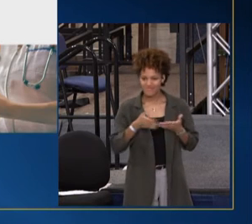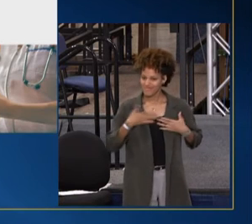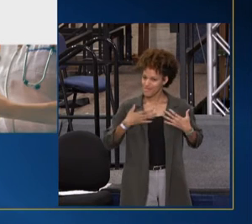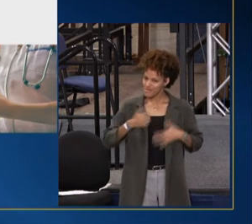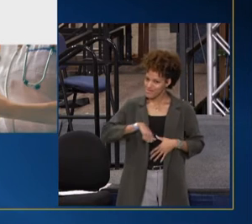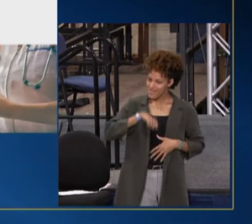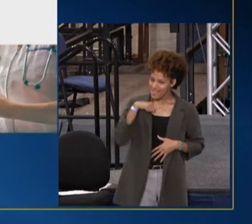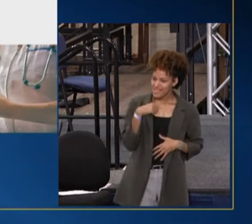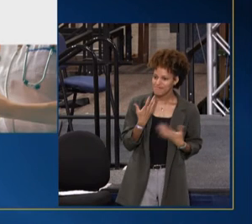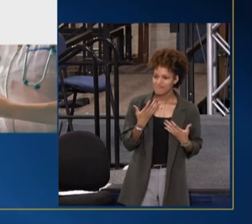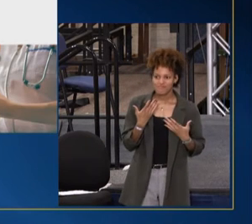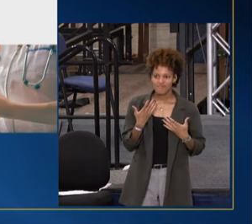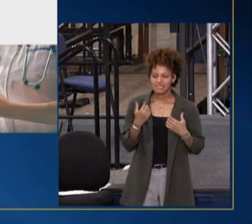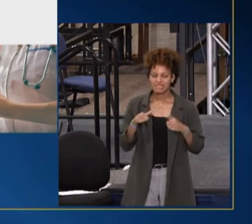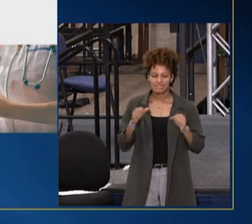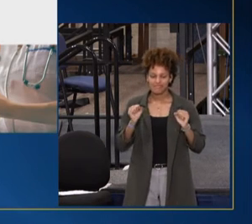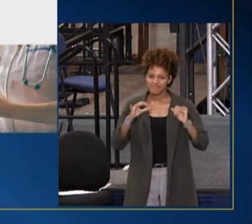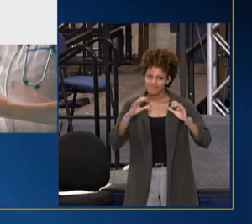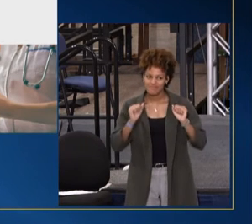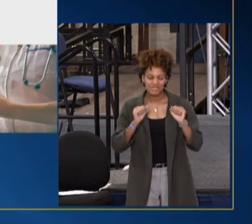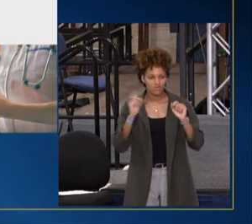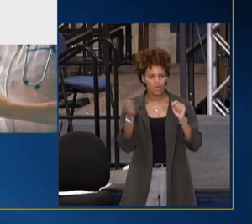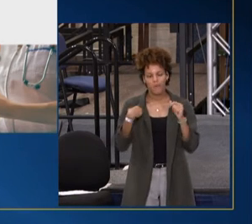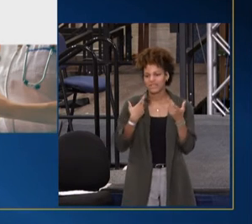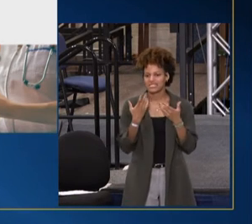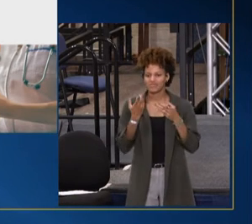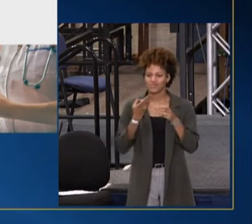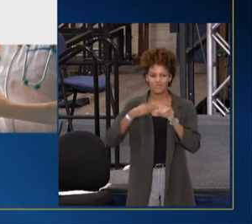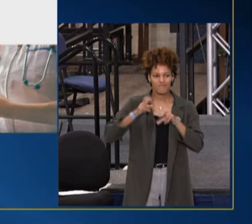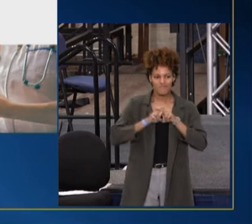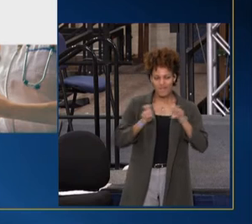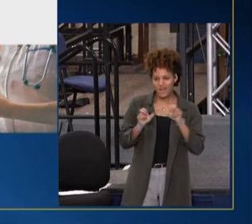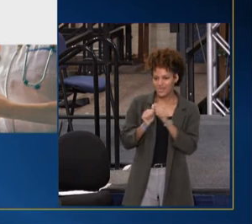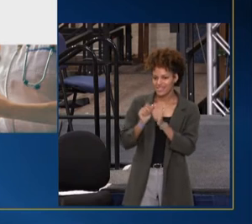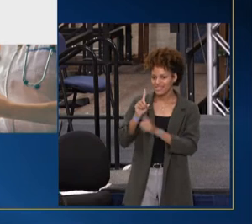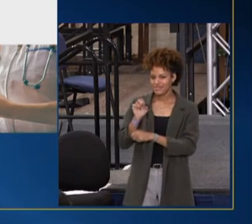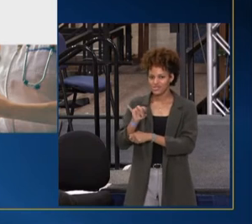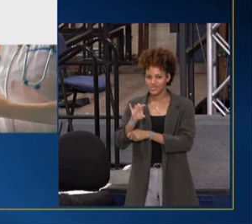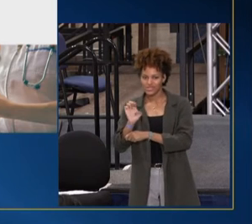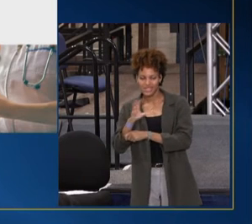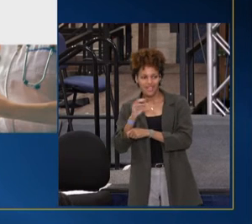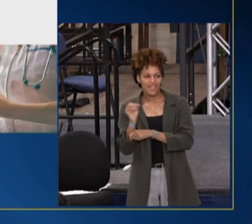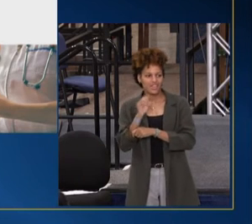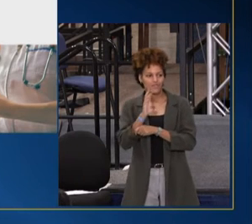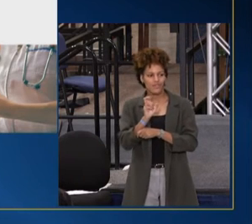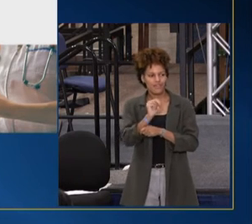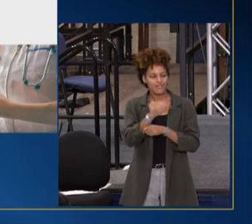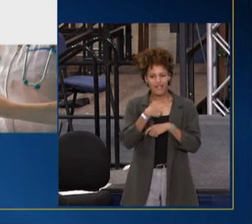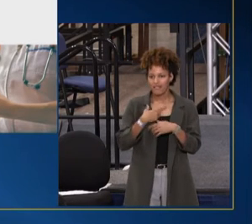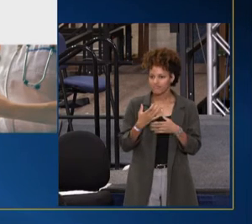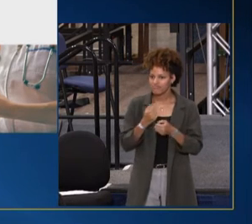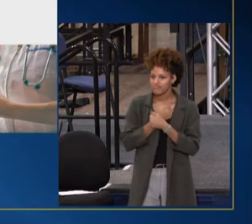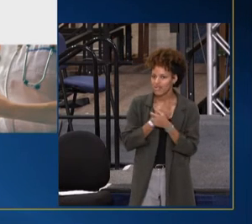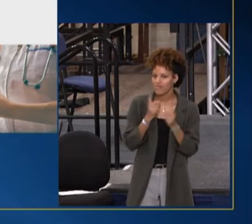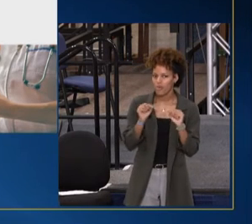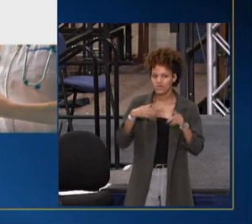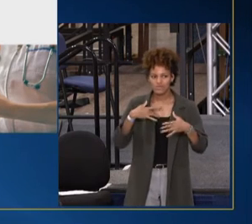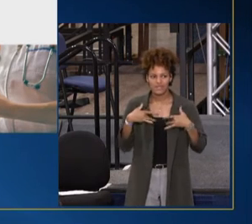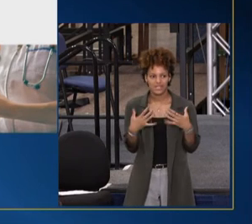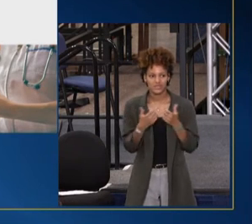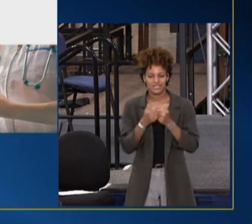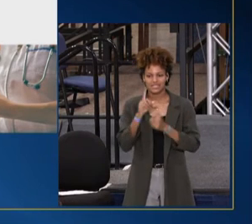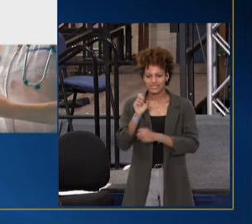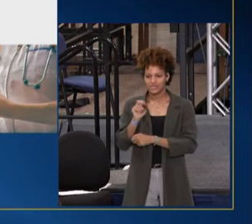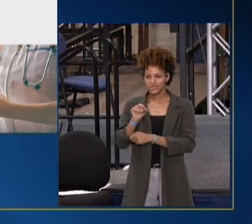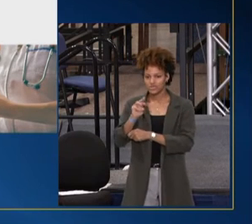Pride. It is wonderful, as always, to be on a panel with Demetre and Brian. I love being at events with Demetre because I'm